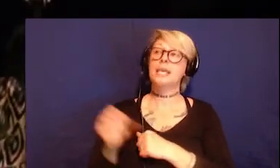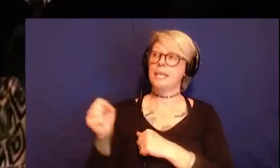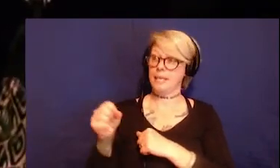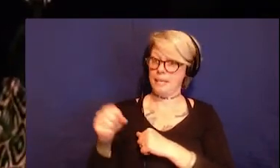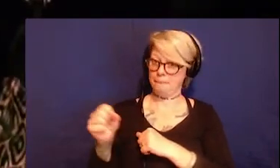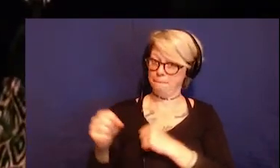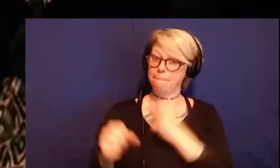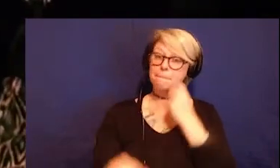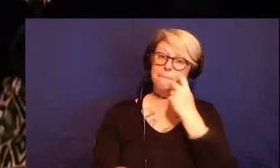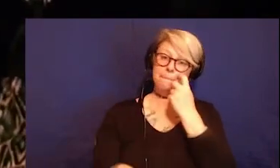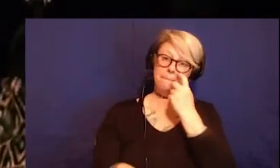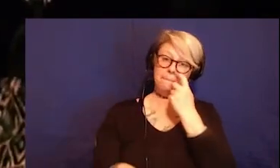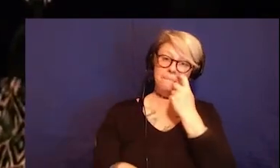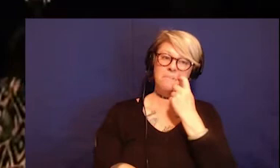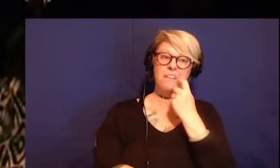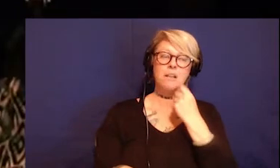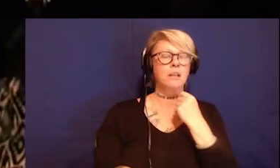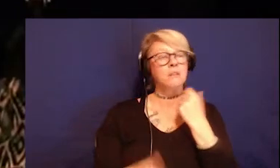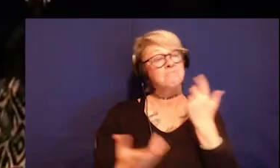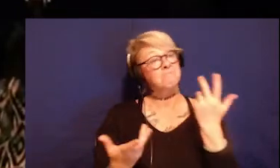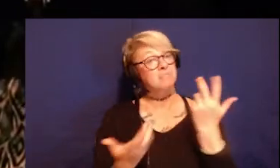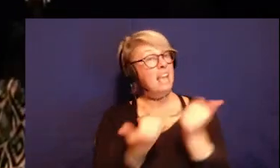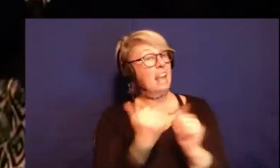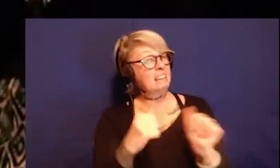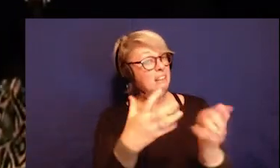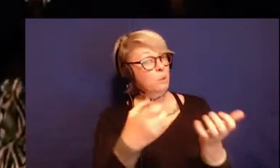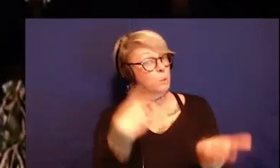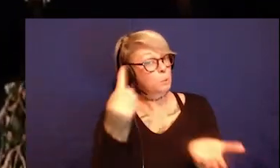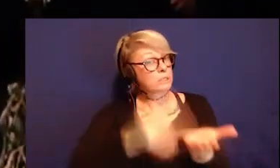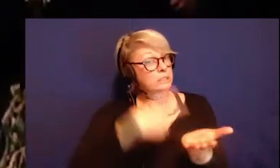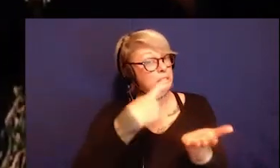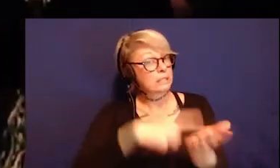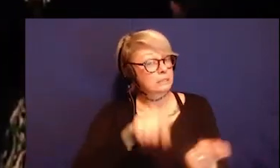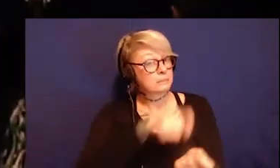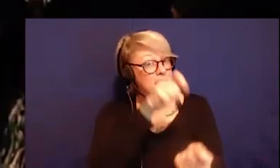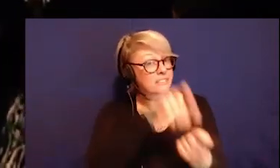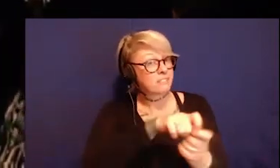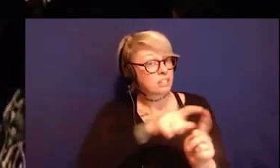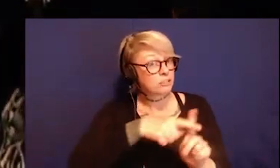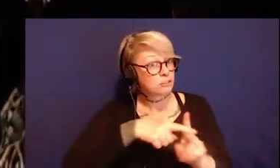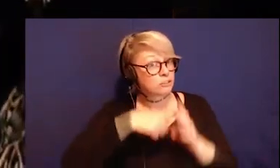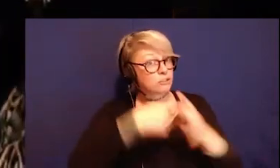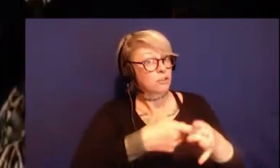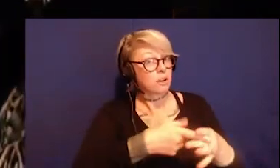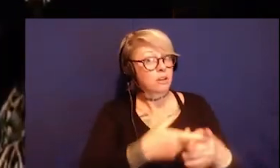Yeah. Is there anything in particular that you'd like to start with?